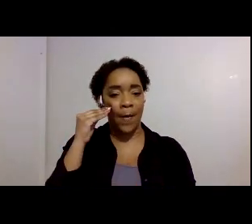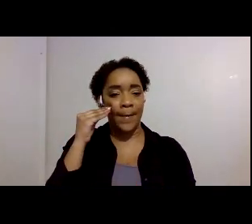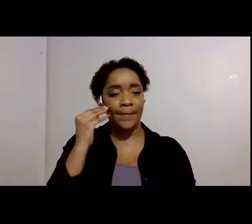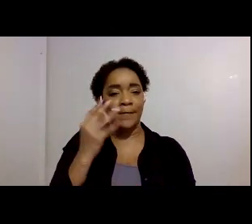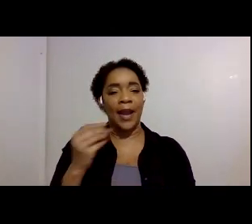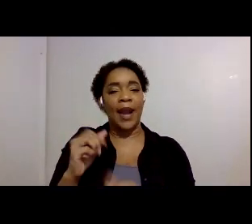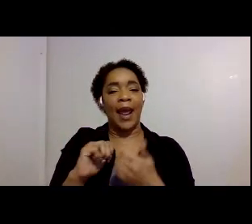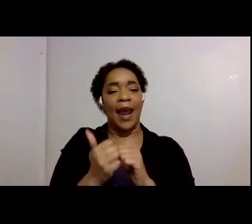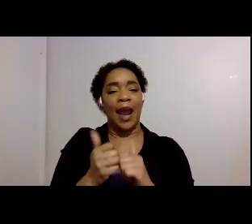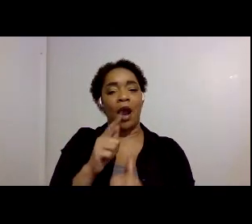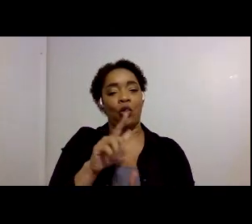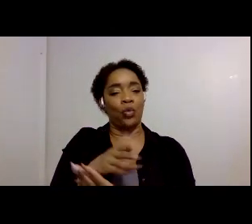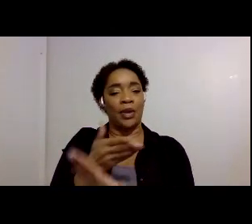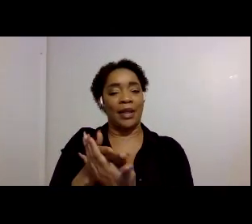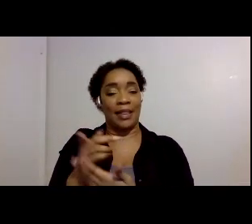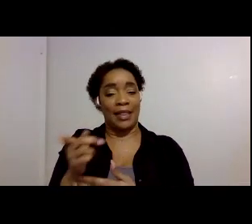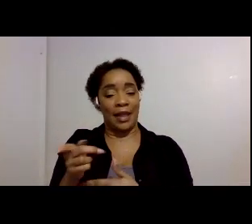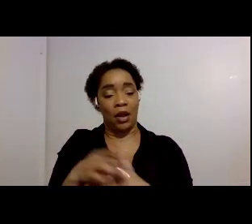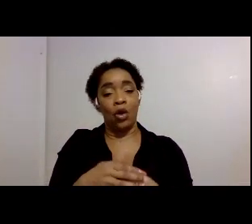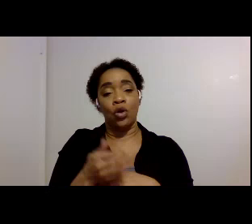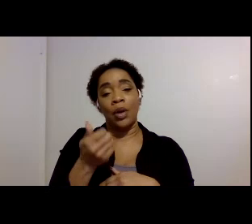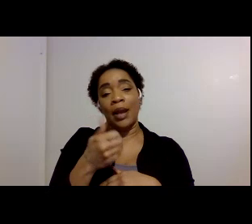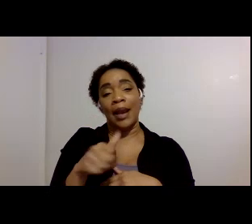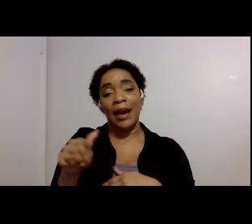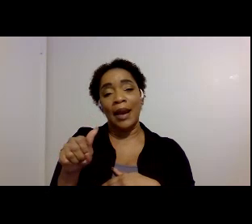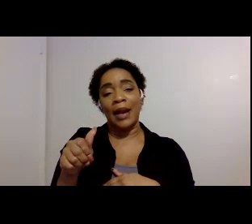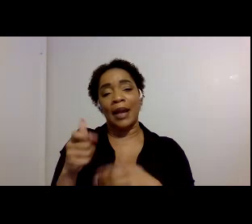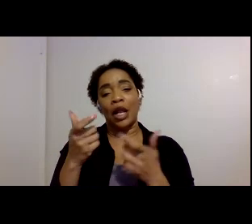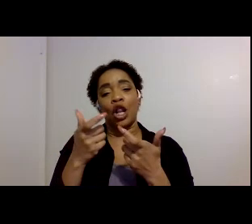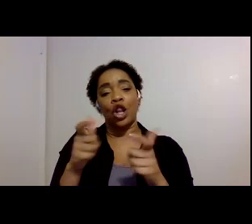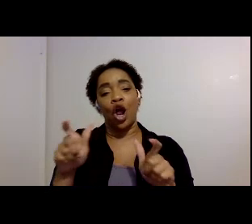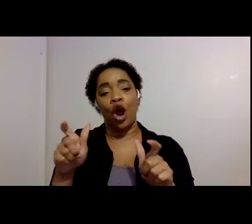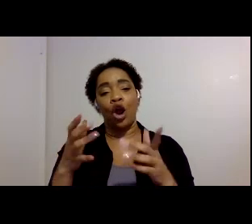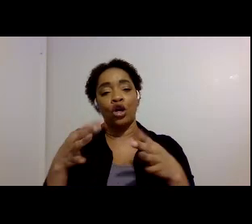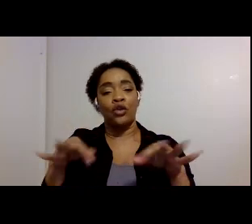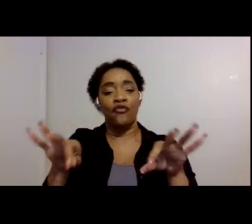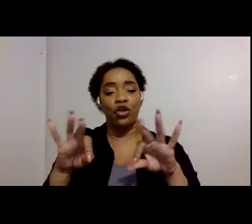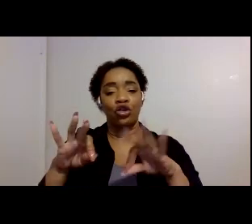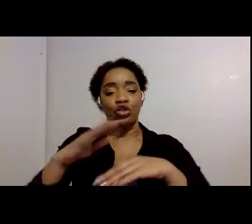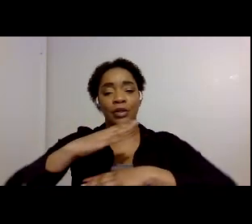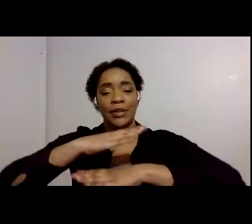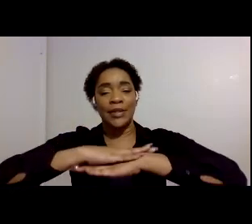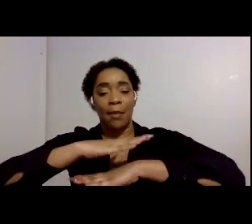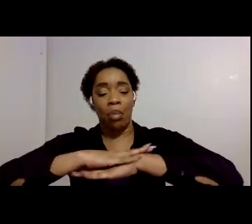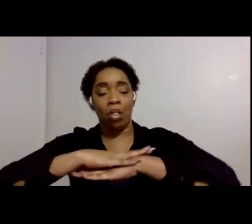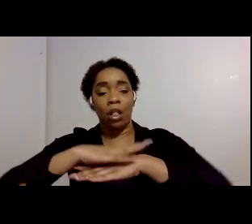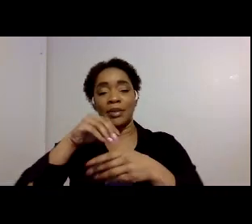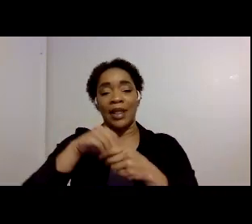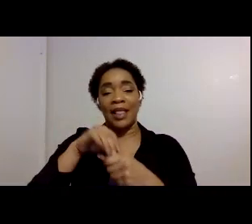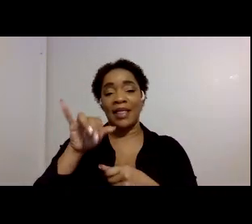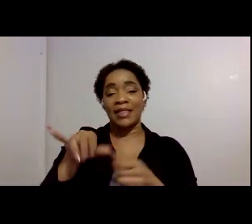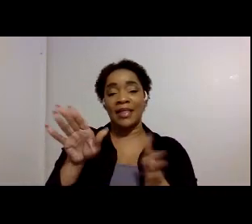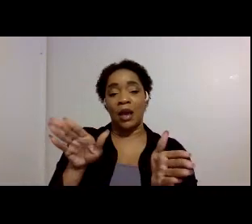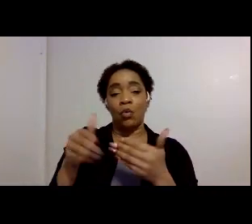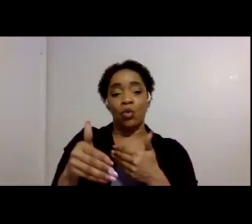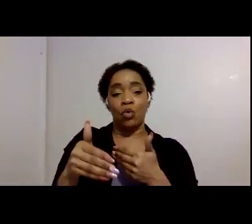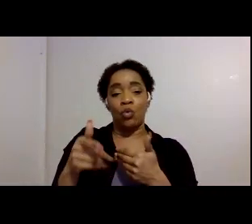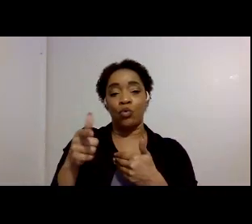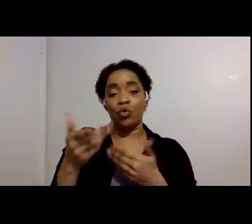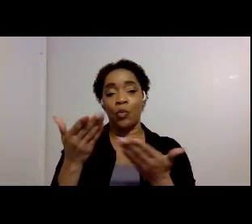there. So any large furniture or tables or things that'll be in that room that you may have to work